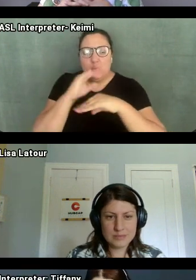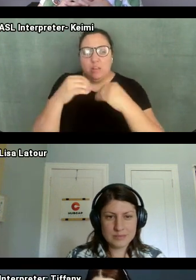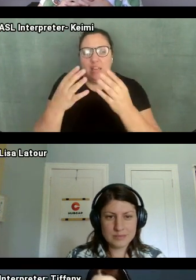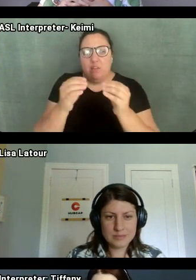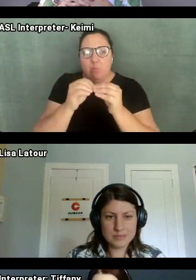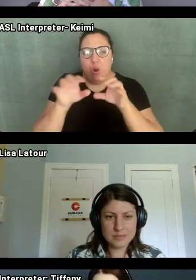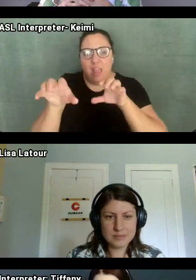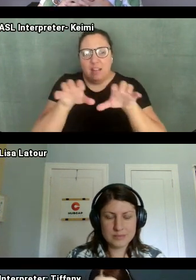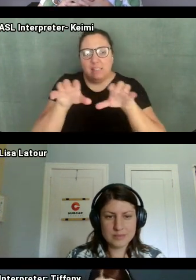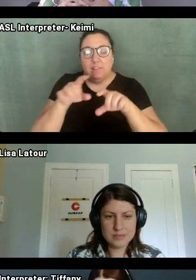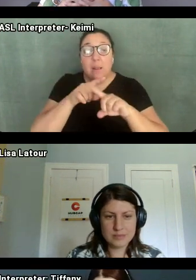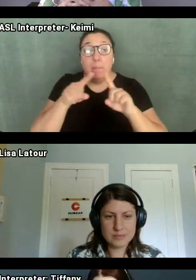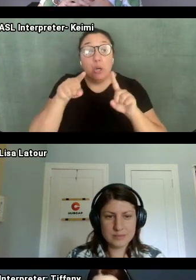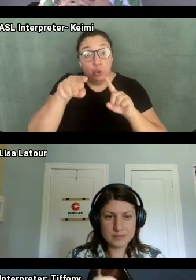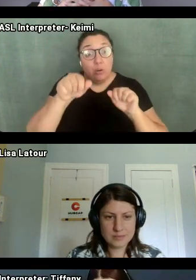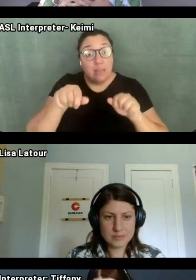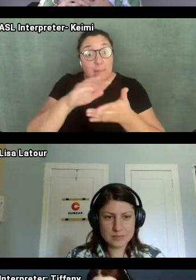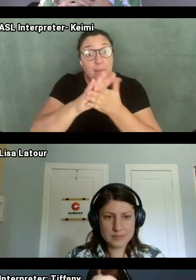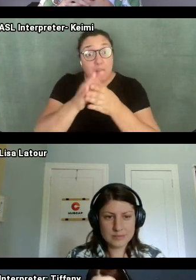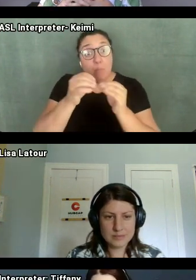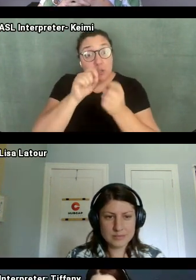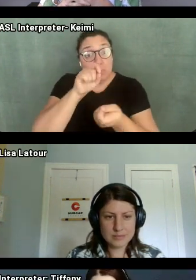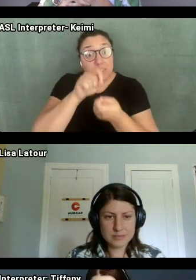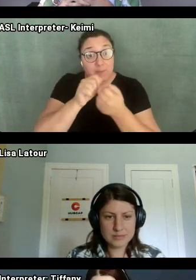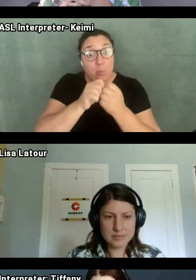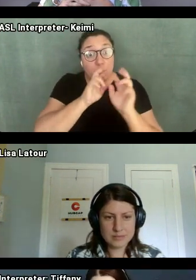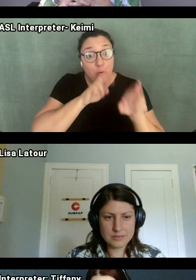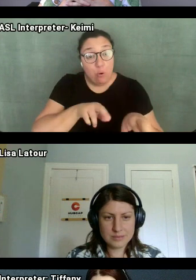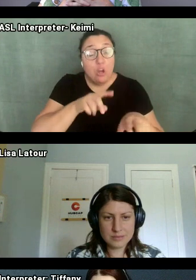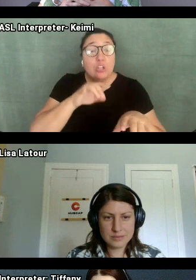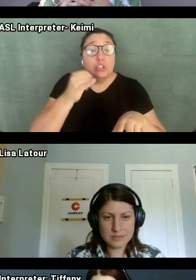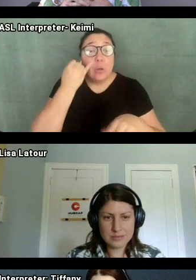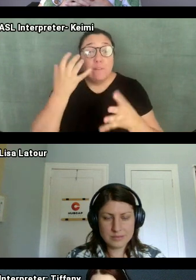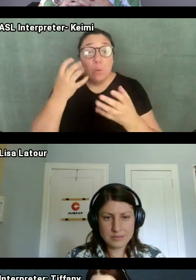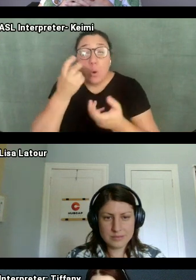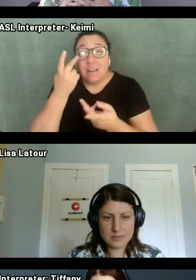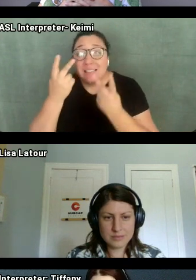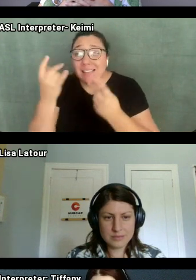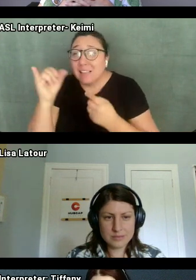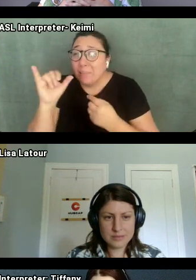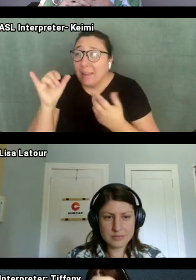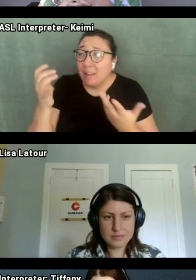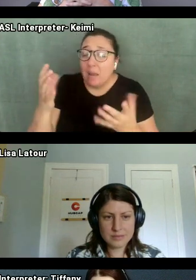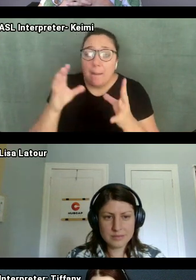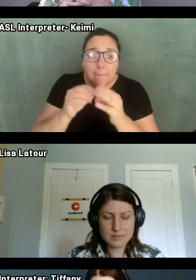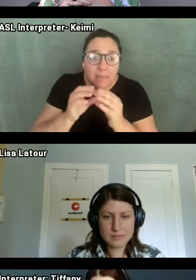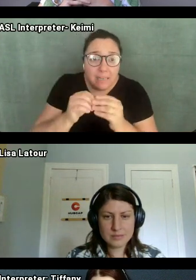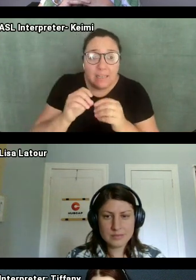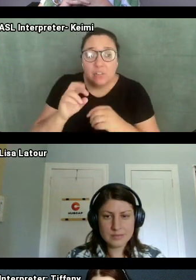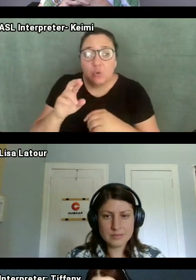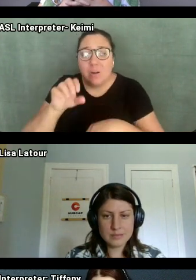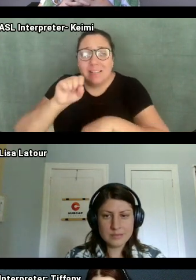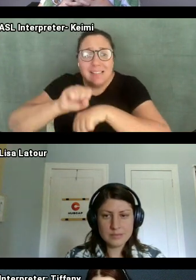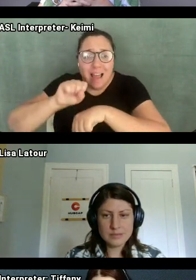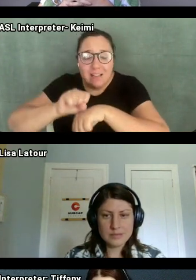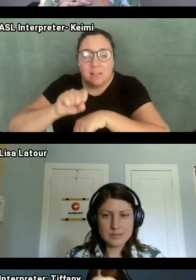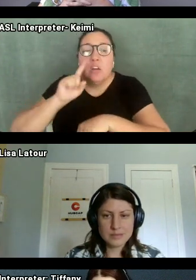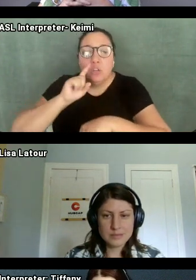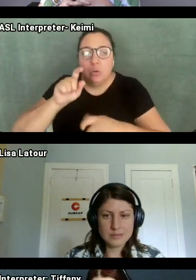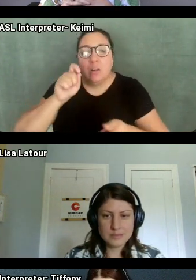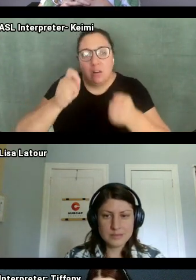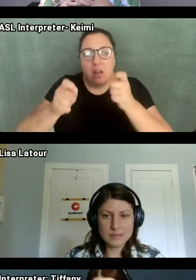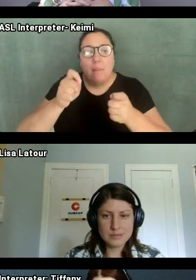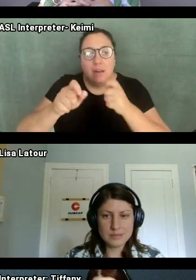you can also get more specific with these reports. So if you just wanted to see something like meetings or tasks, we can accommodate that in here